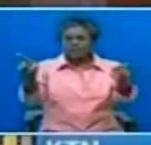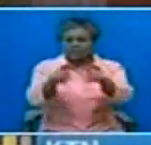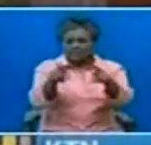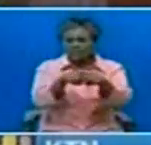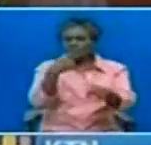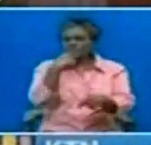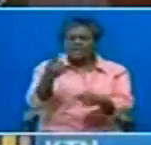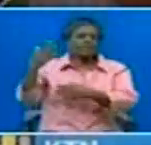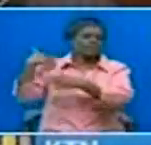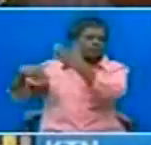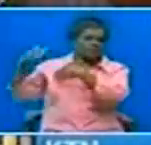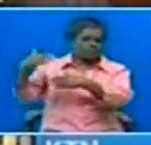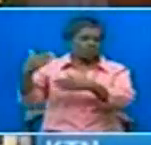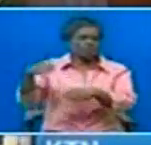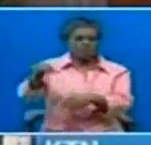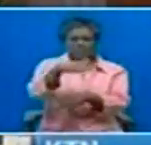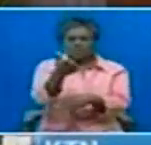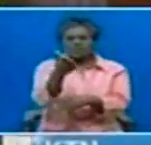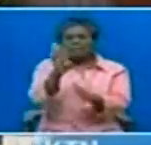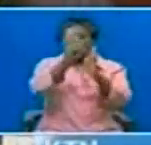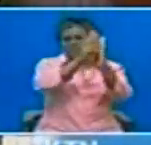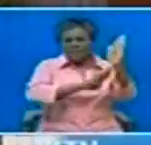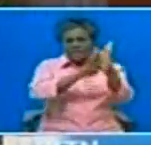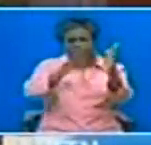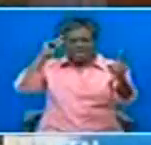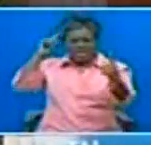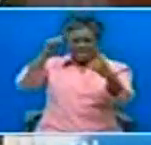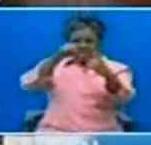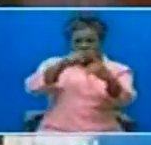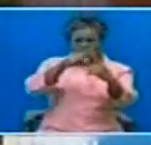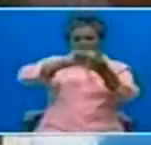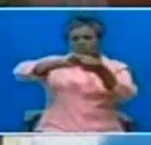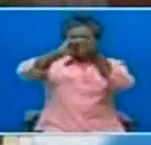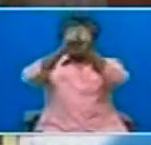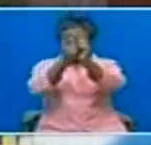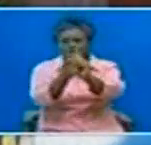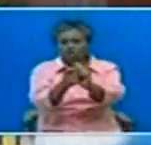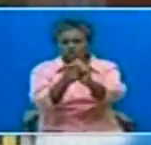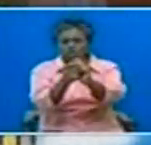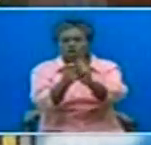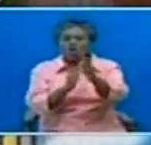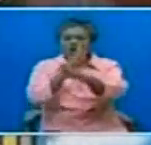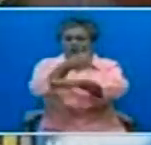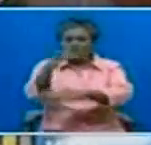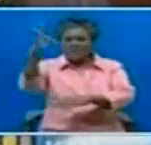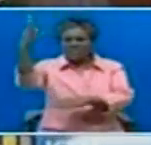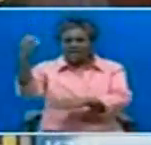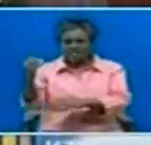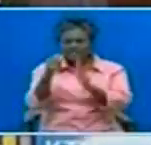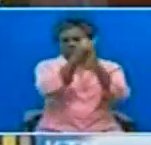said earlier, even on the floor of Parliament, that the bill intends to amend over 30